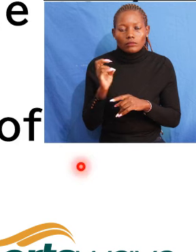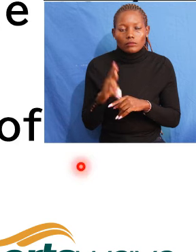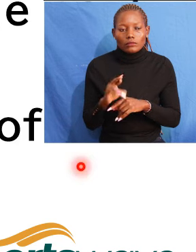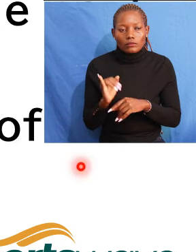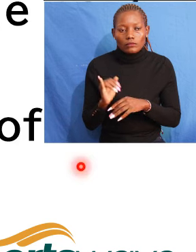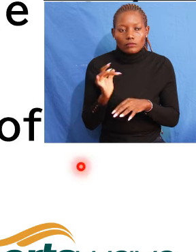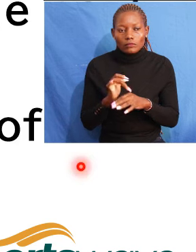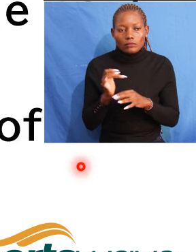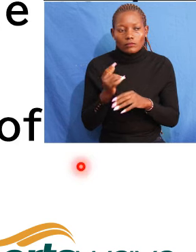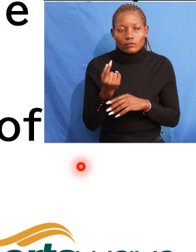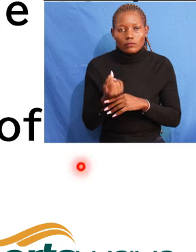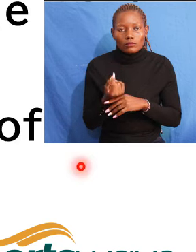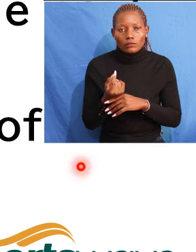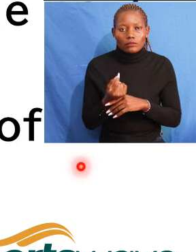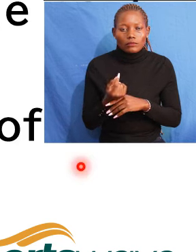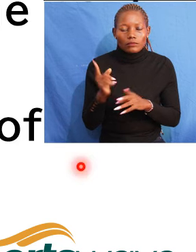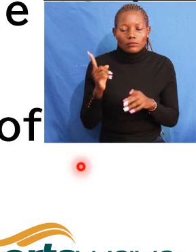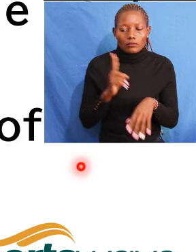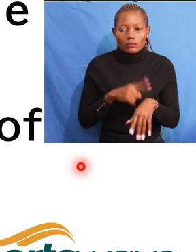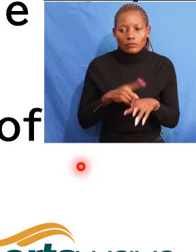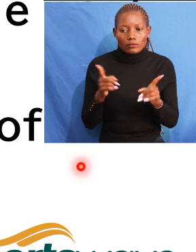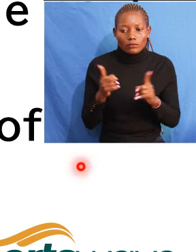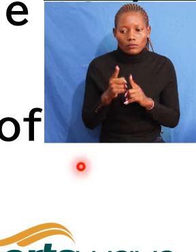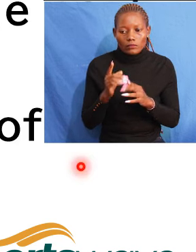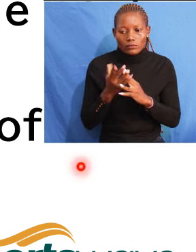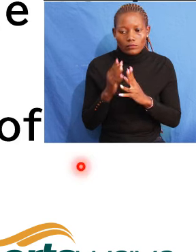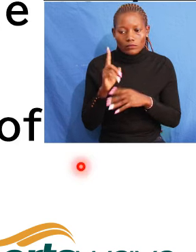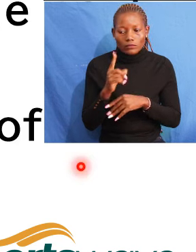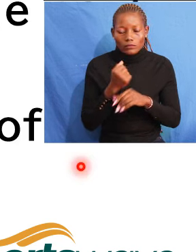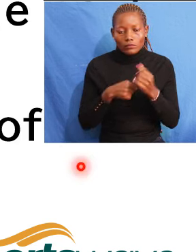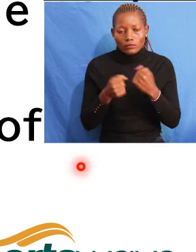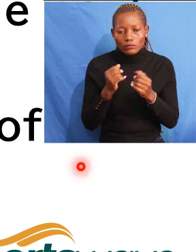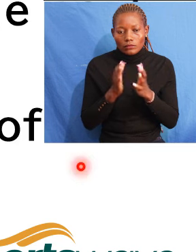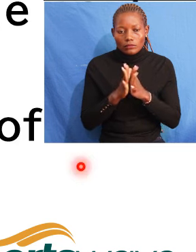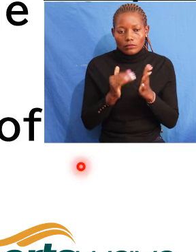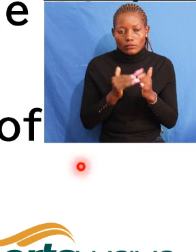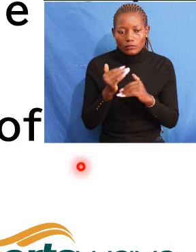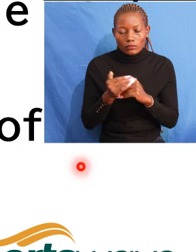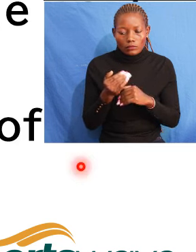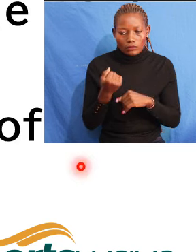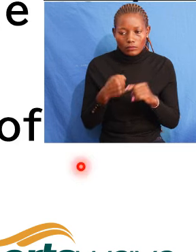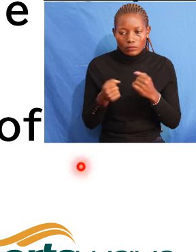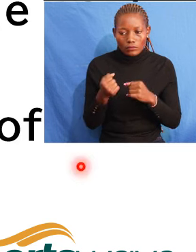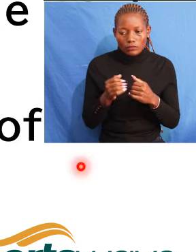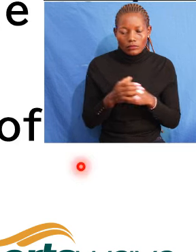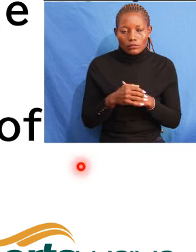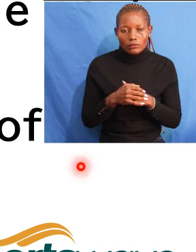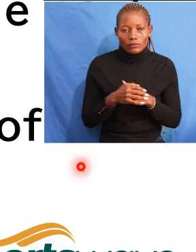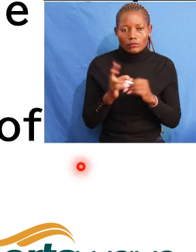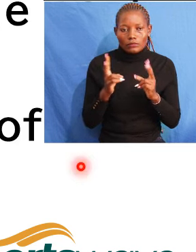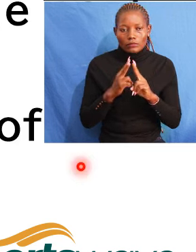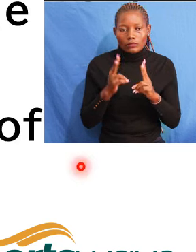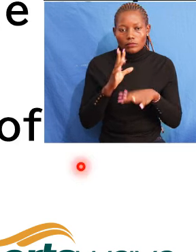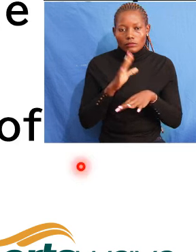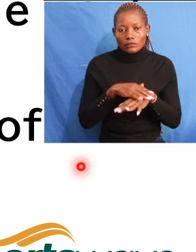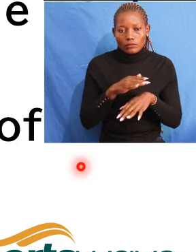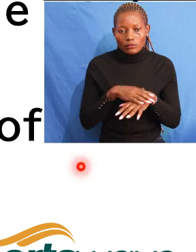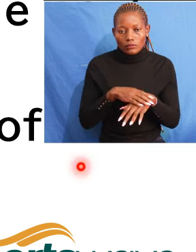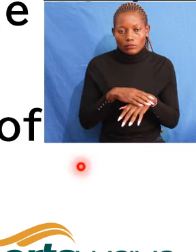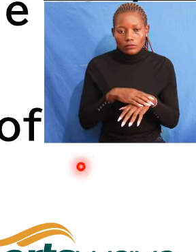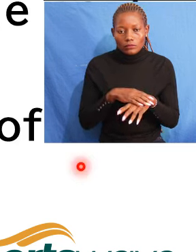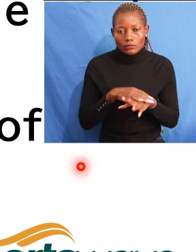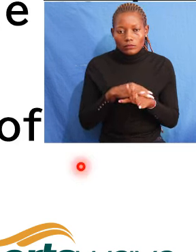to short periods of time between one exercise and the next. So active recovery is very good